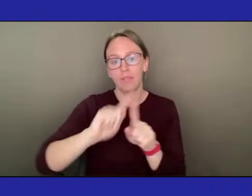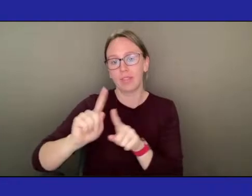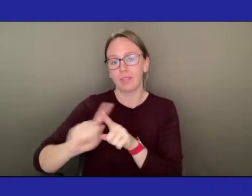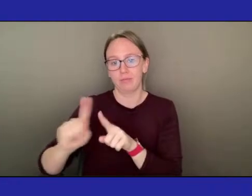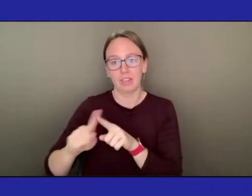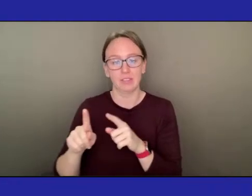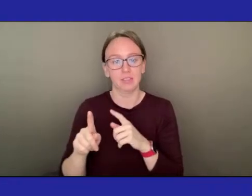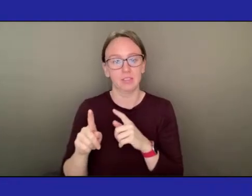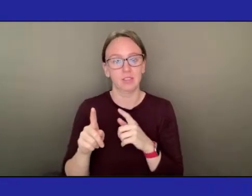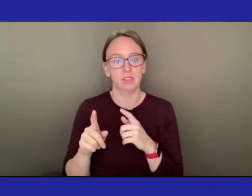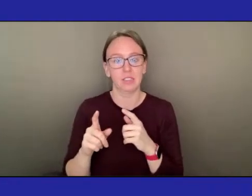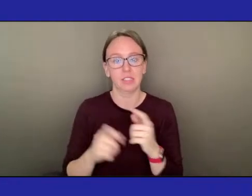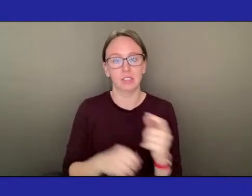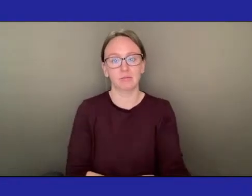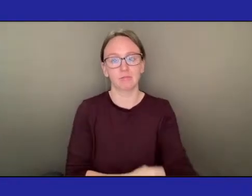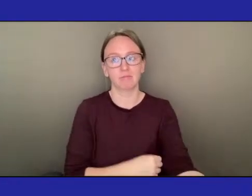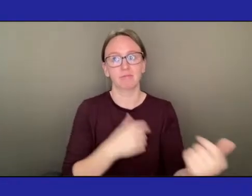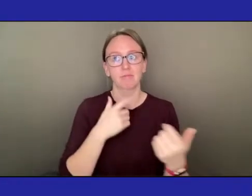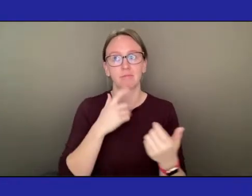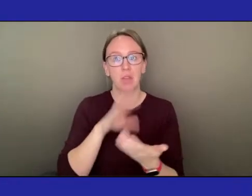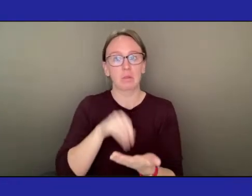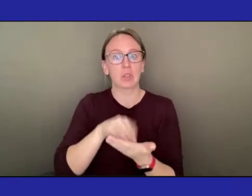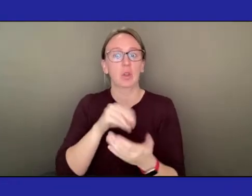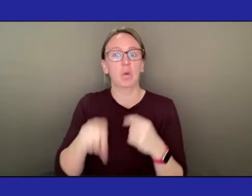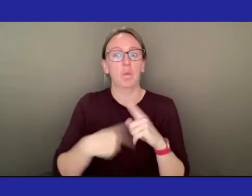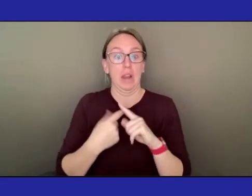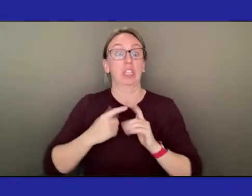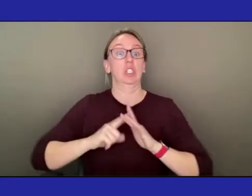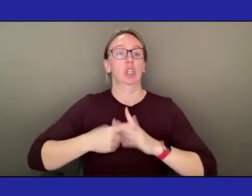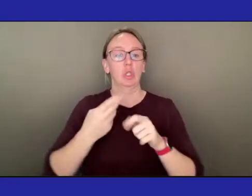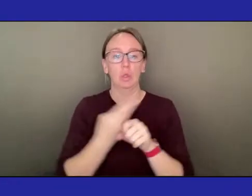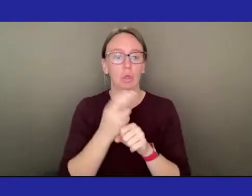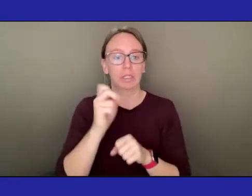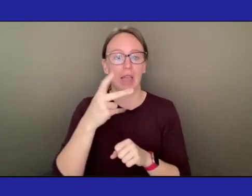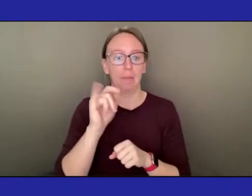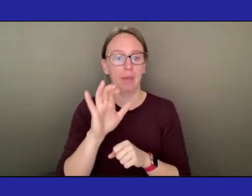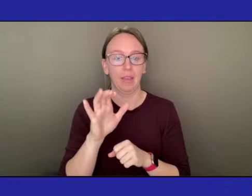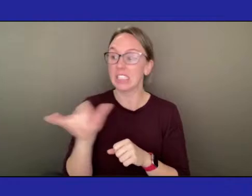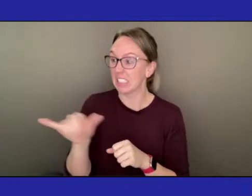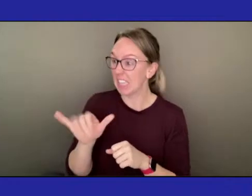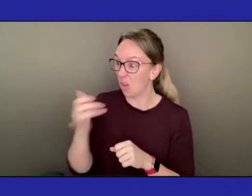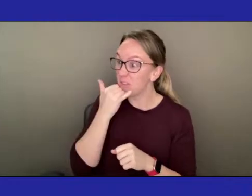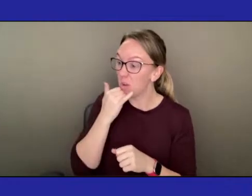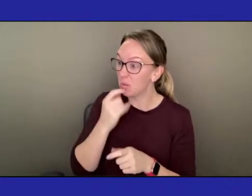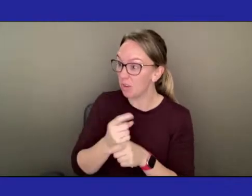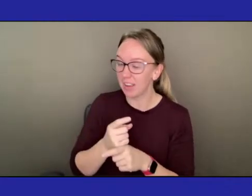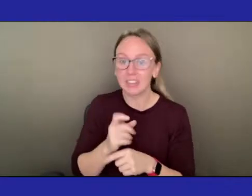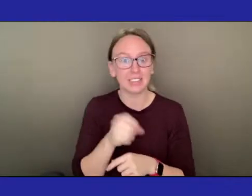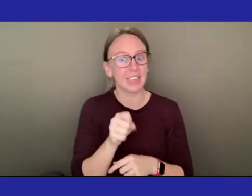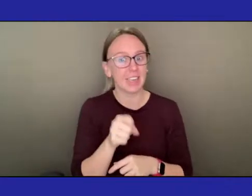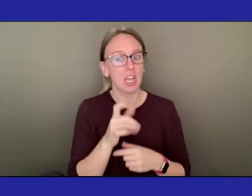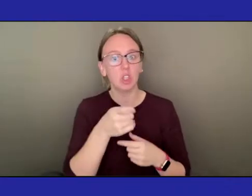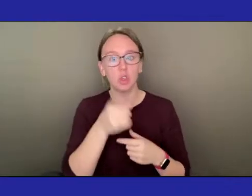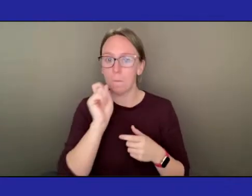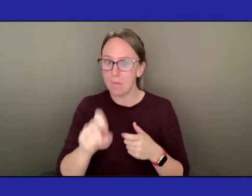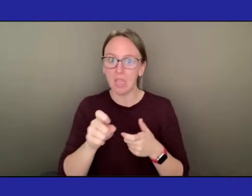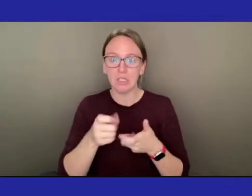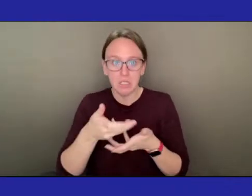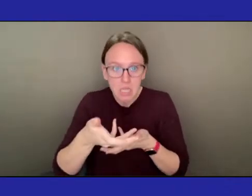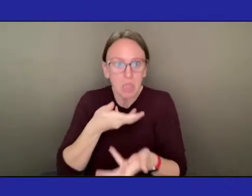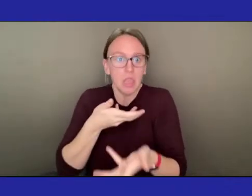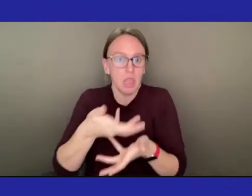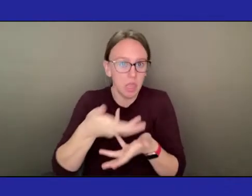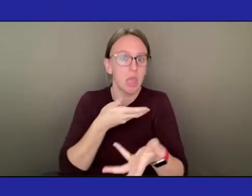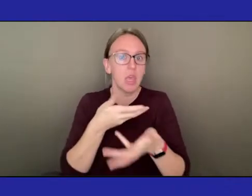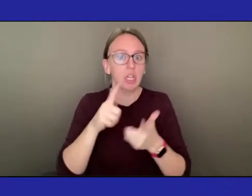first started to use Epic. Like your phone. Right. That you kind of have to interact with it a bit